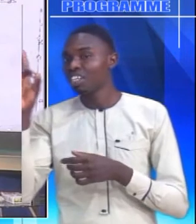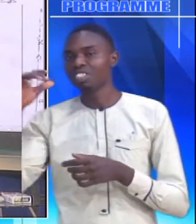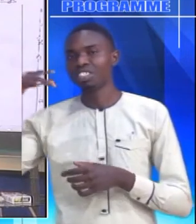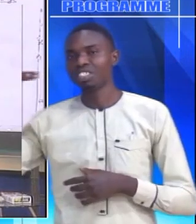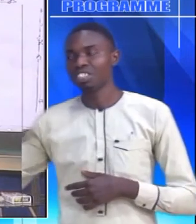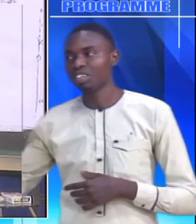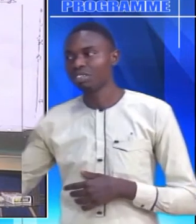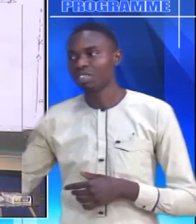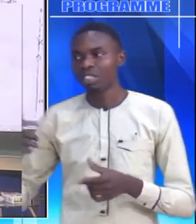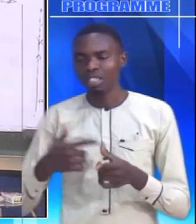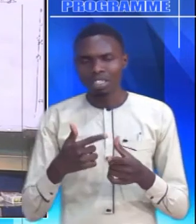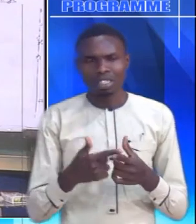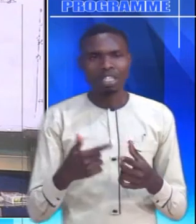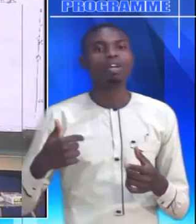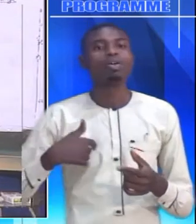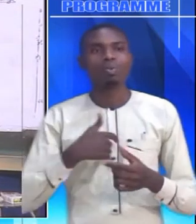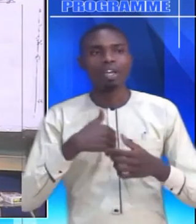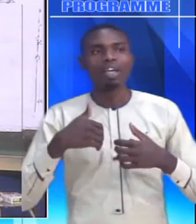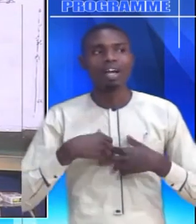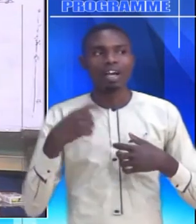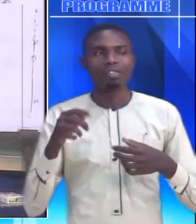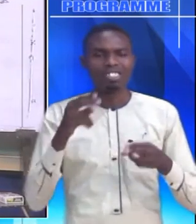short sounds